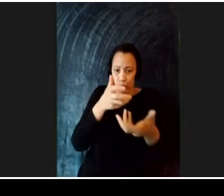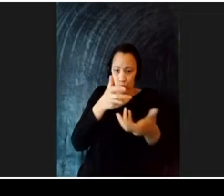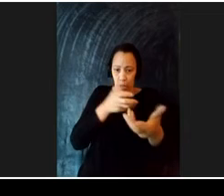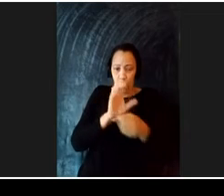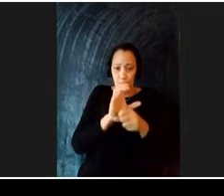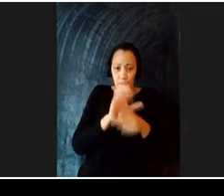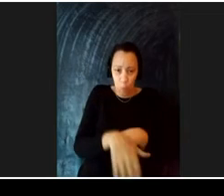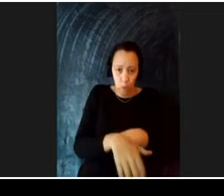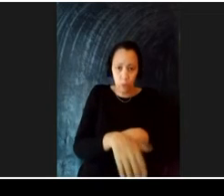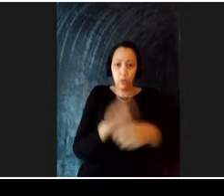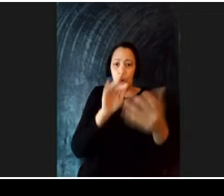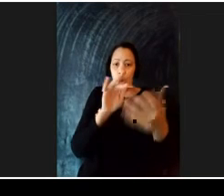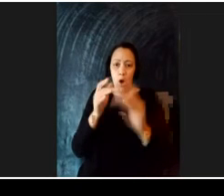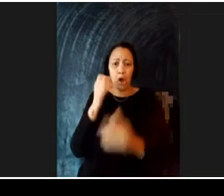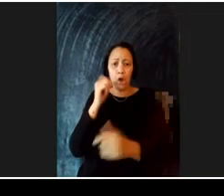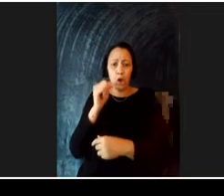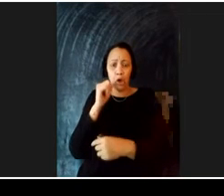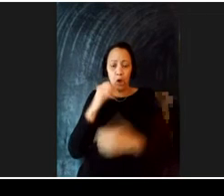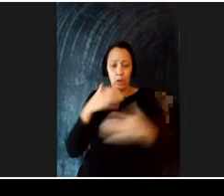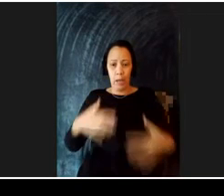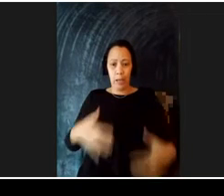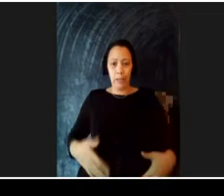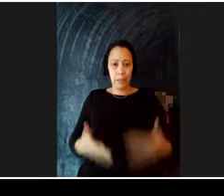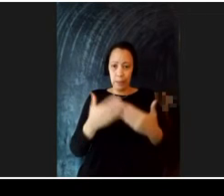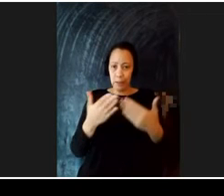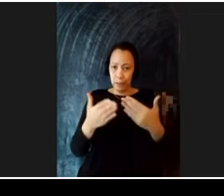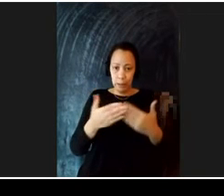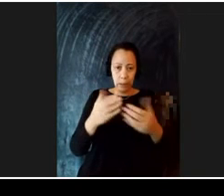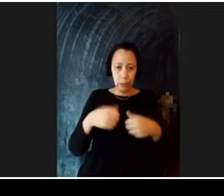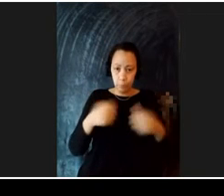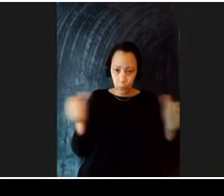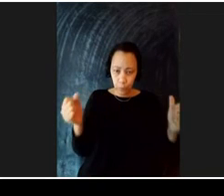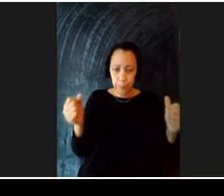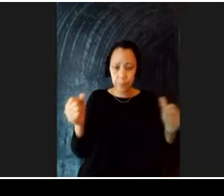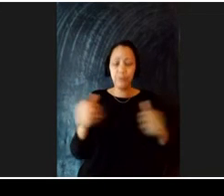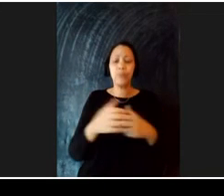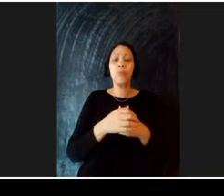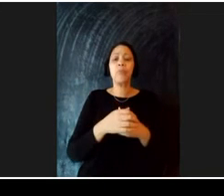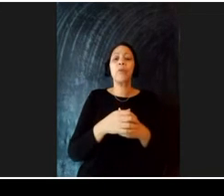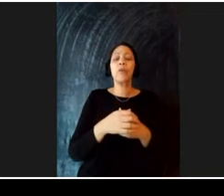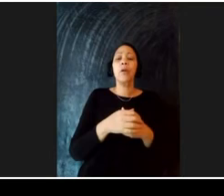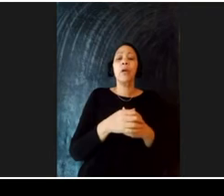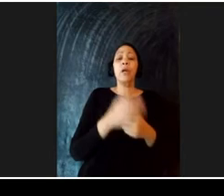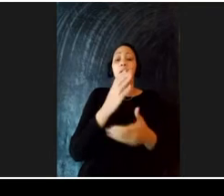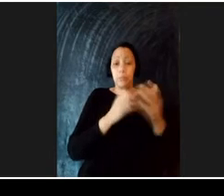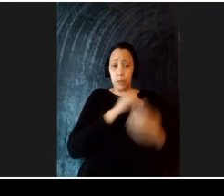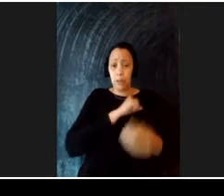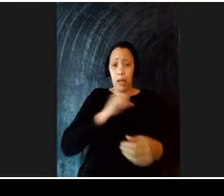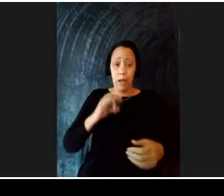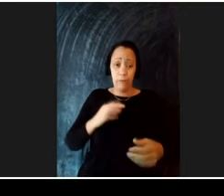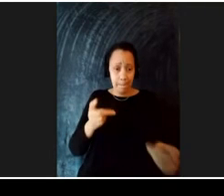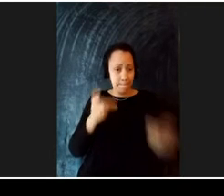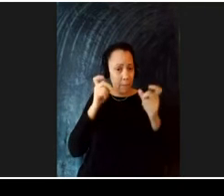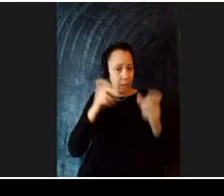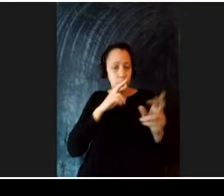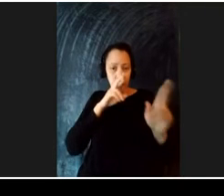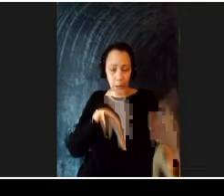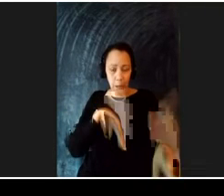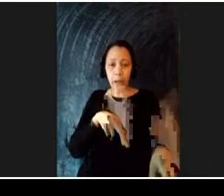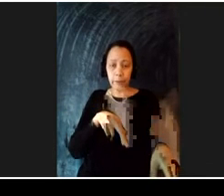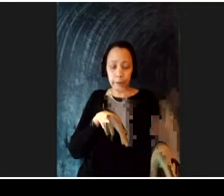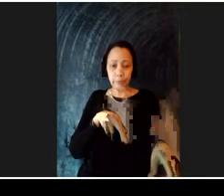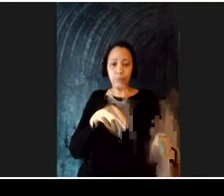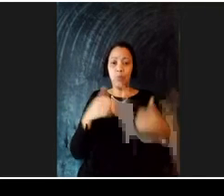additionally our team has shifted the curriculum and built in a module to educate participants about cyber safety and how